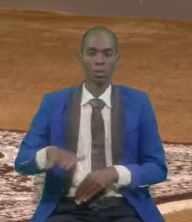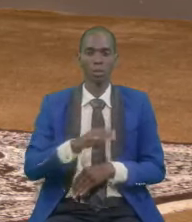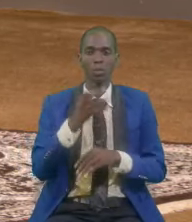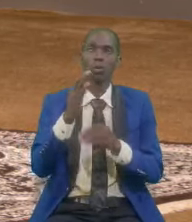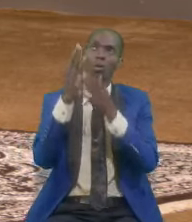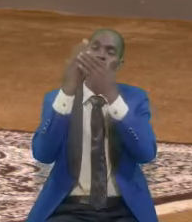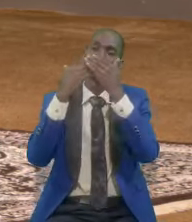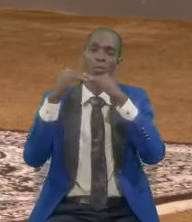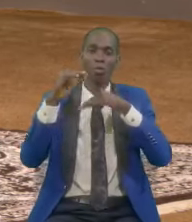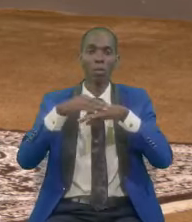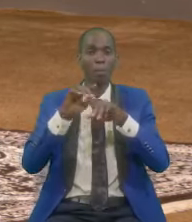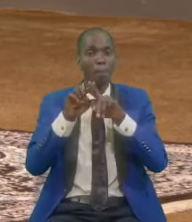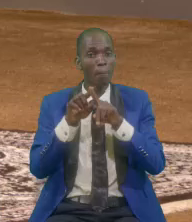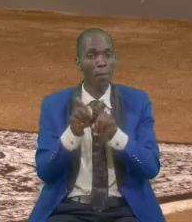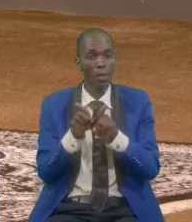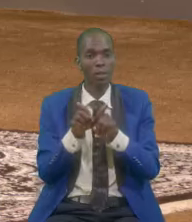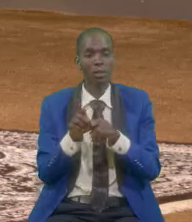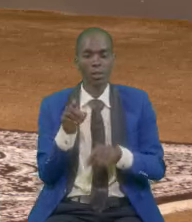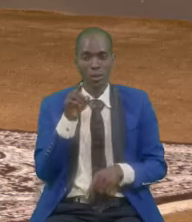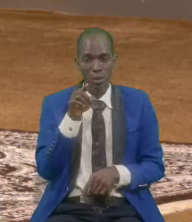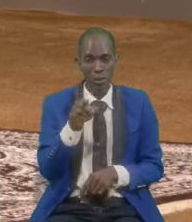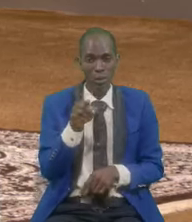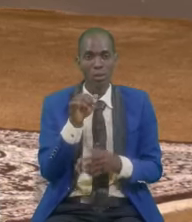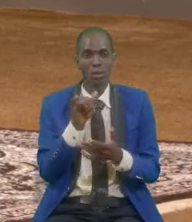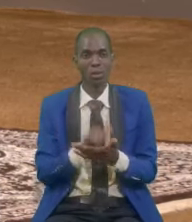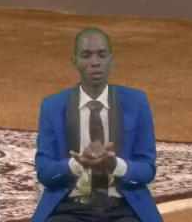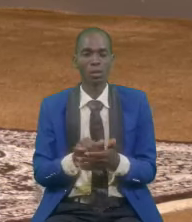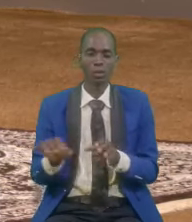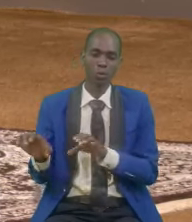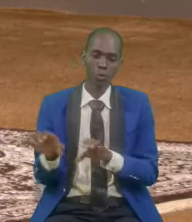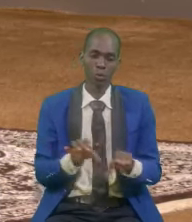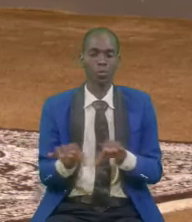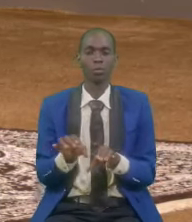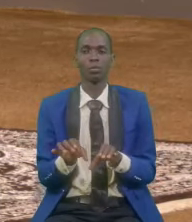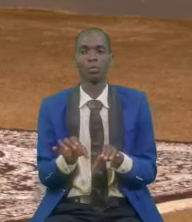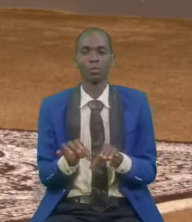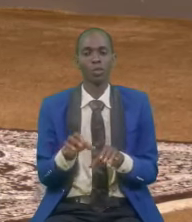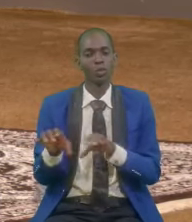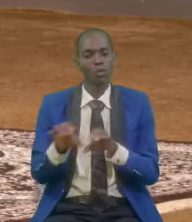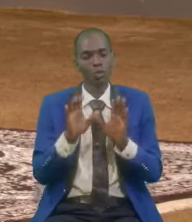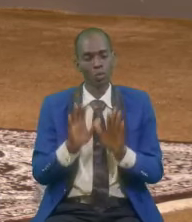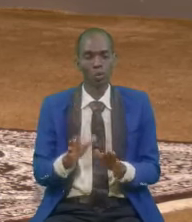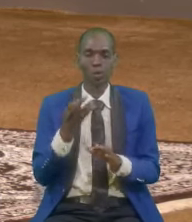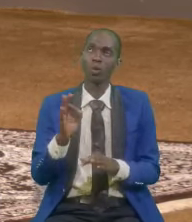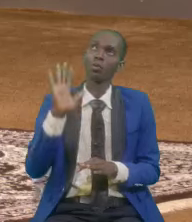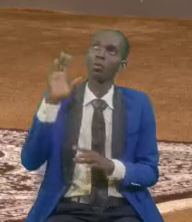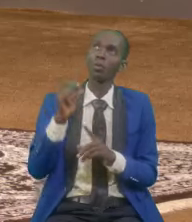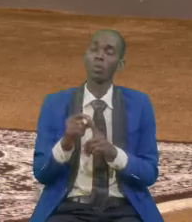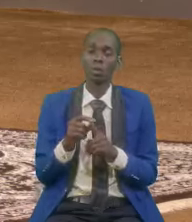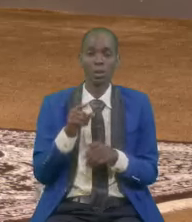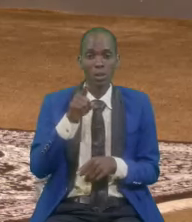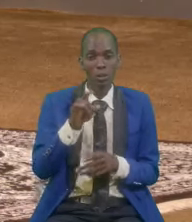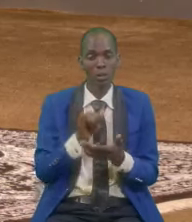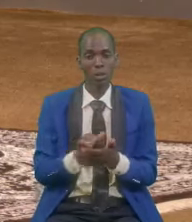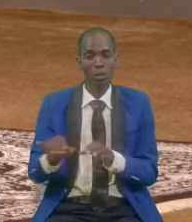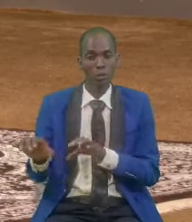heaven. But he that doeth, doers of the word, he that doeth